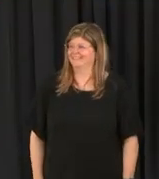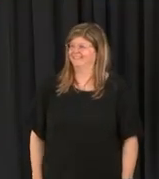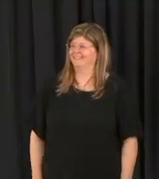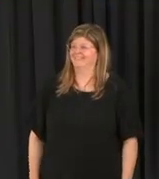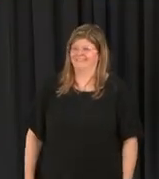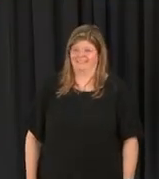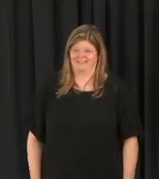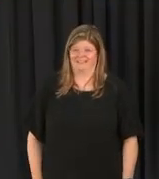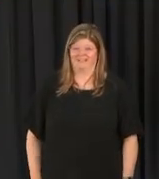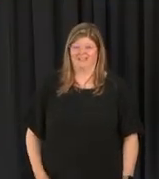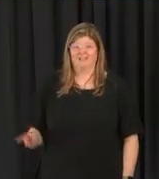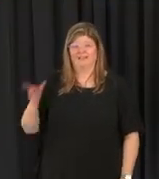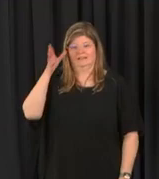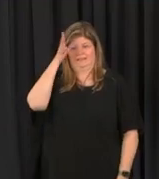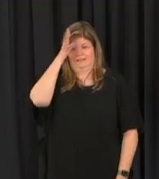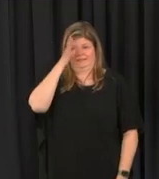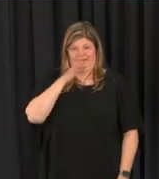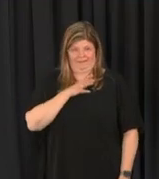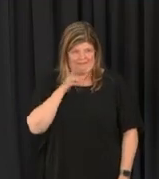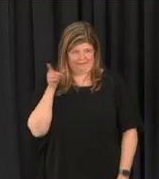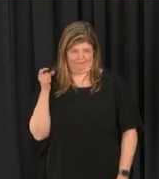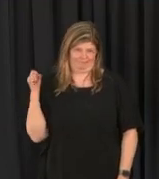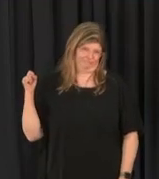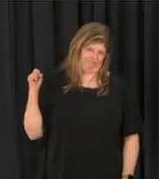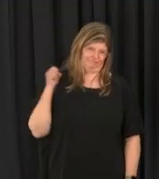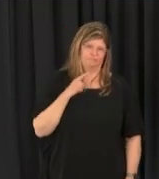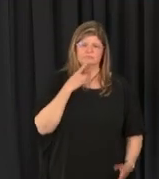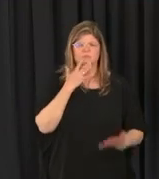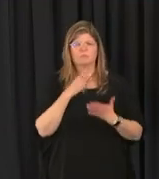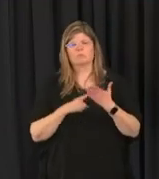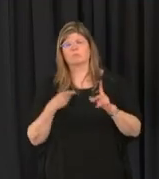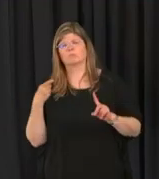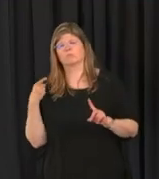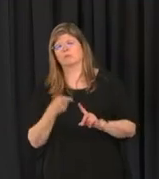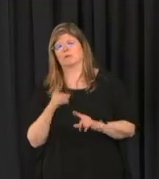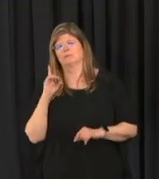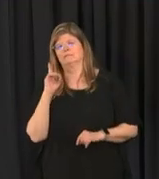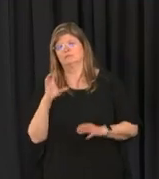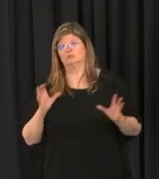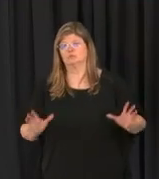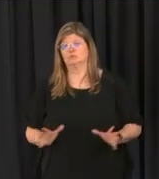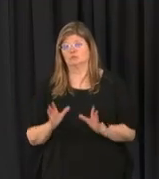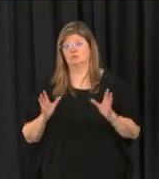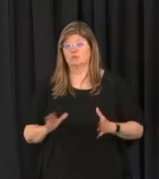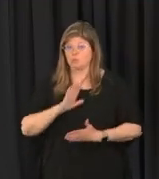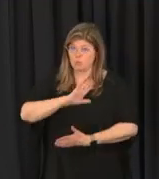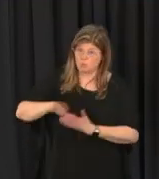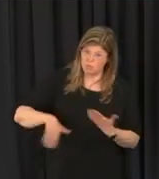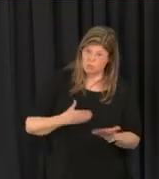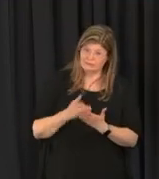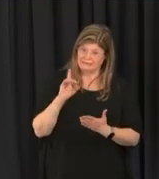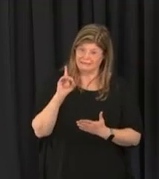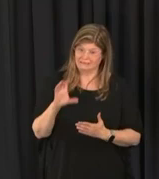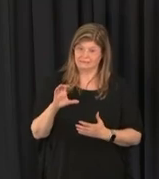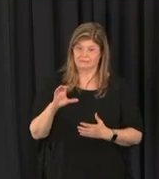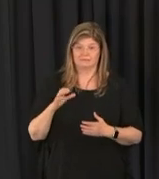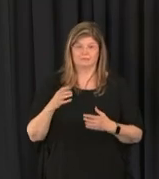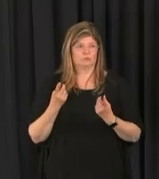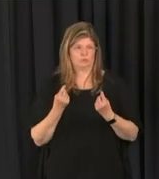Yes, sir. At what point will DC be encouraging all residents to pre-register?